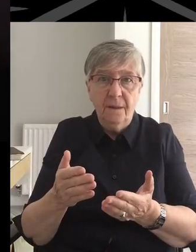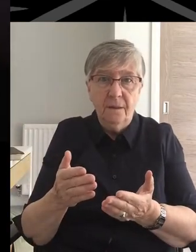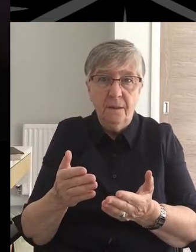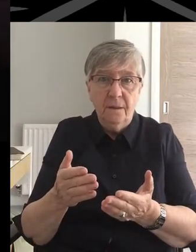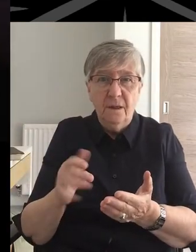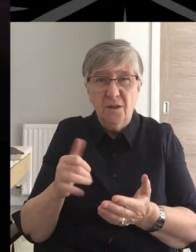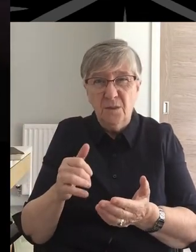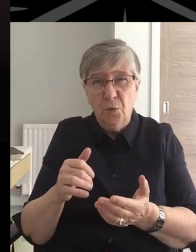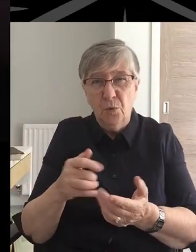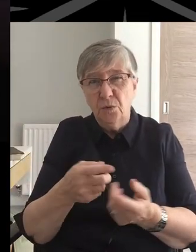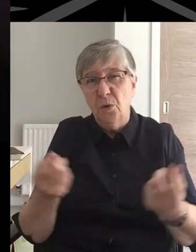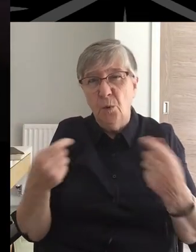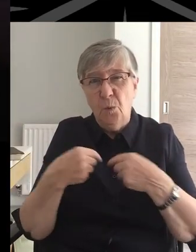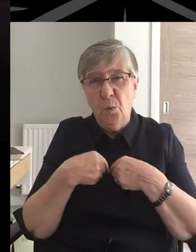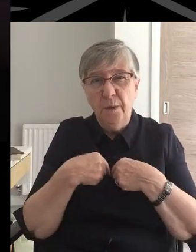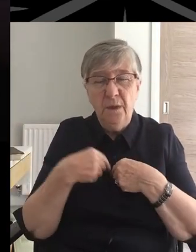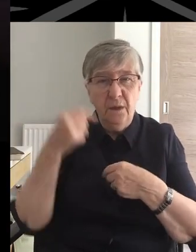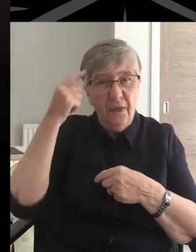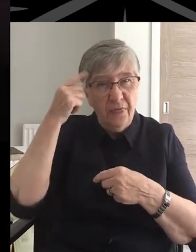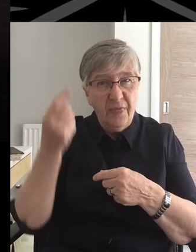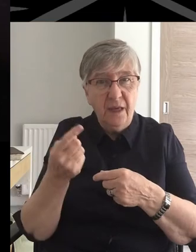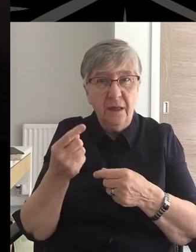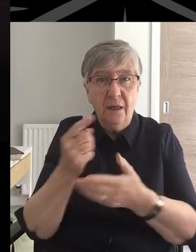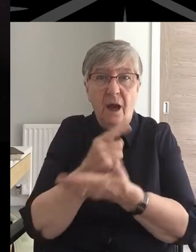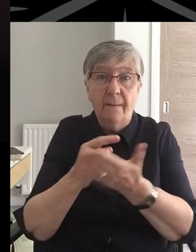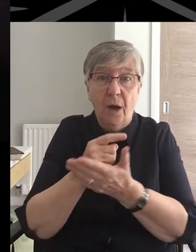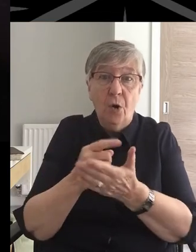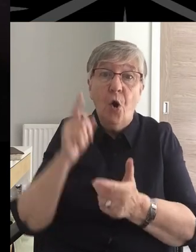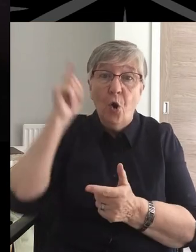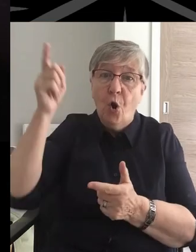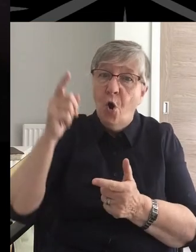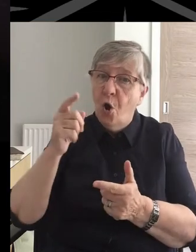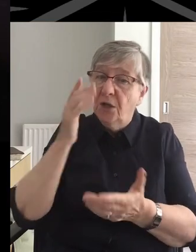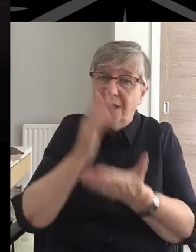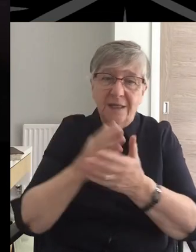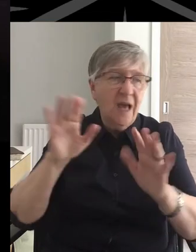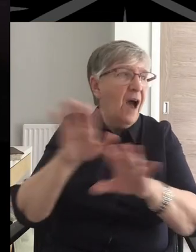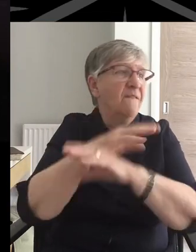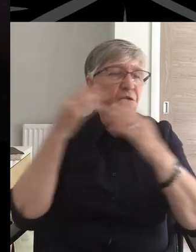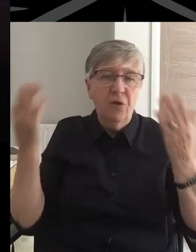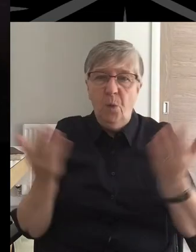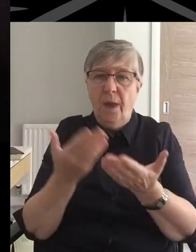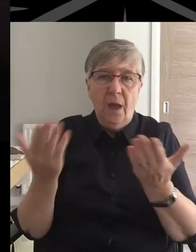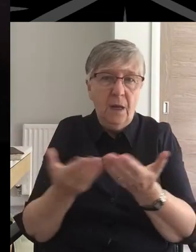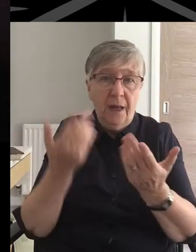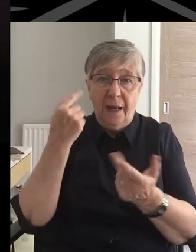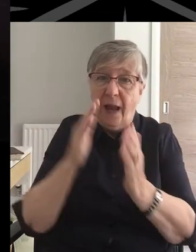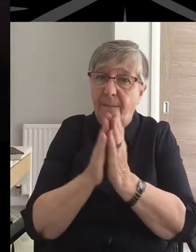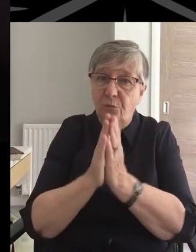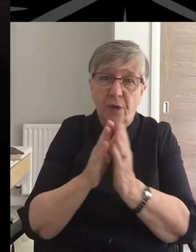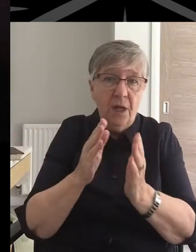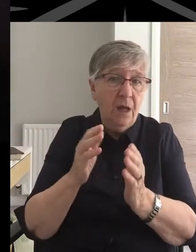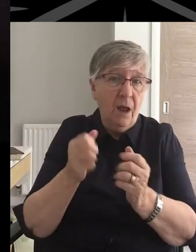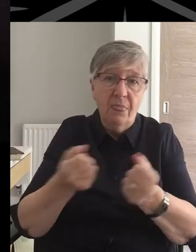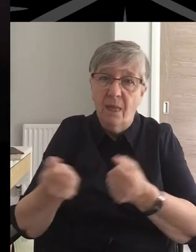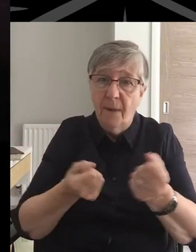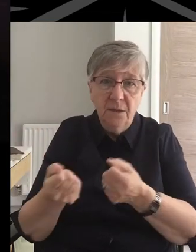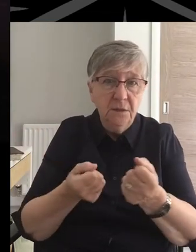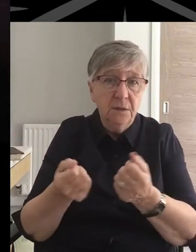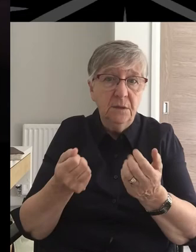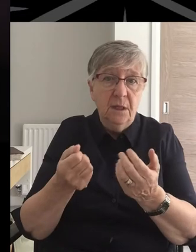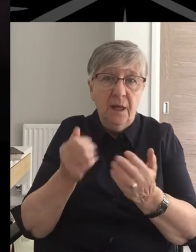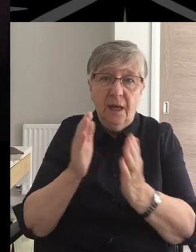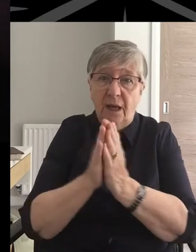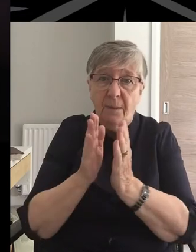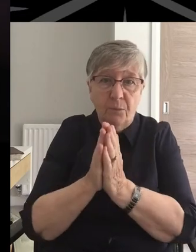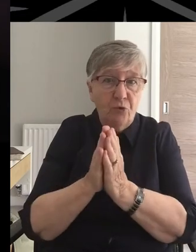Now, I suppose we're used to thinking of God being God who is everywhere. We can pray at the bus stop. We can pray in the bus because God